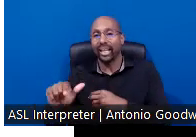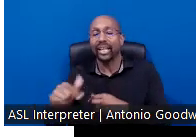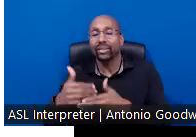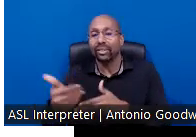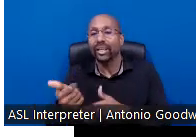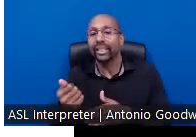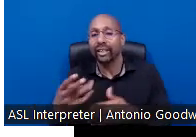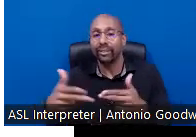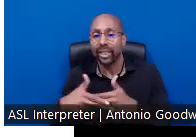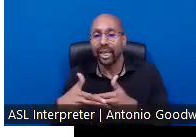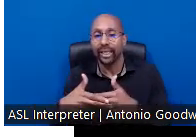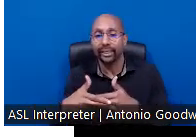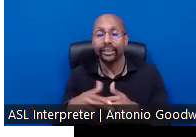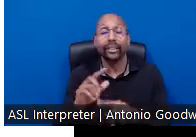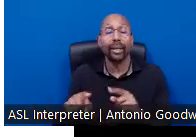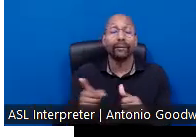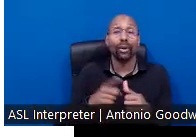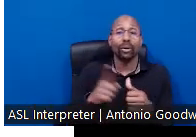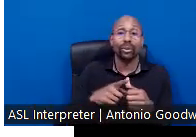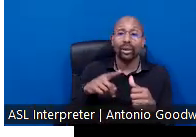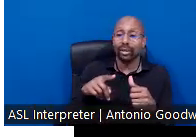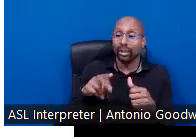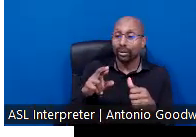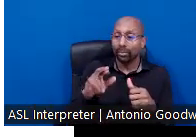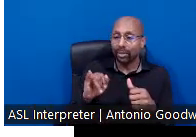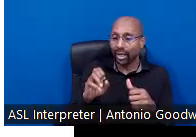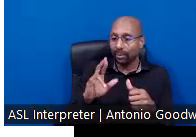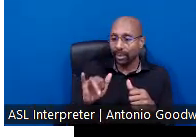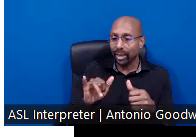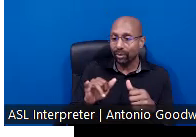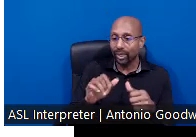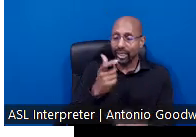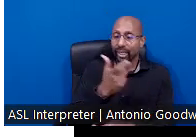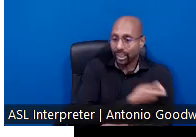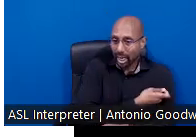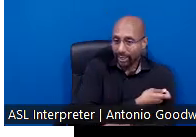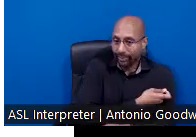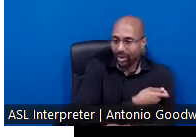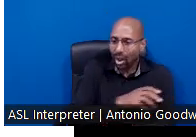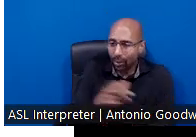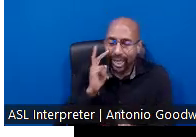But when we talk about our primary series, I do see a question in the chat box.